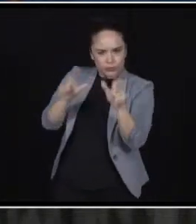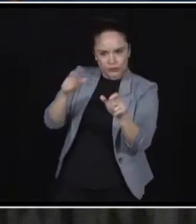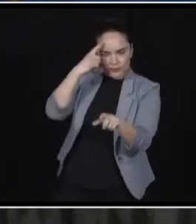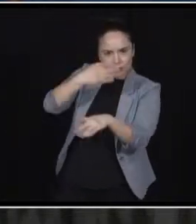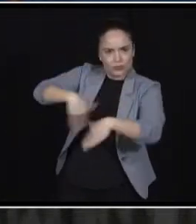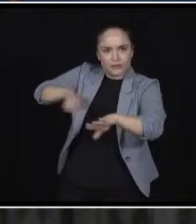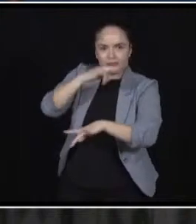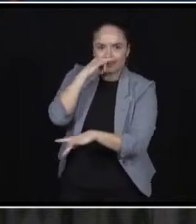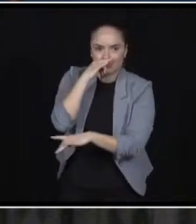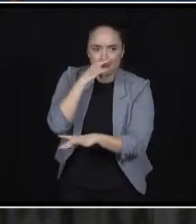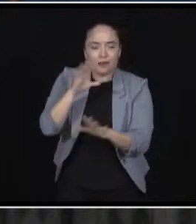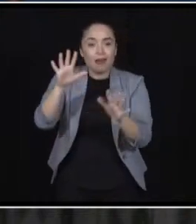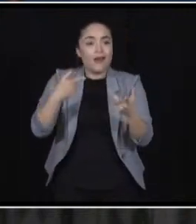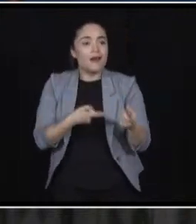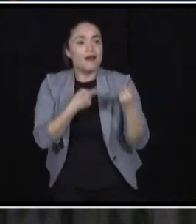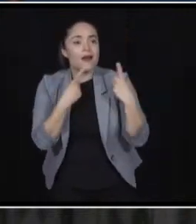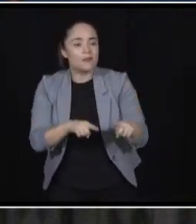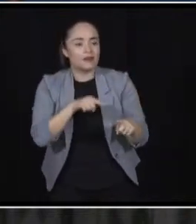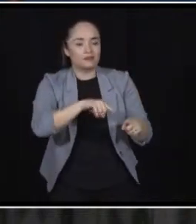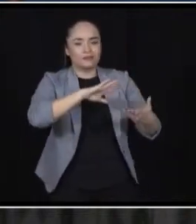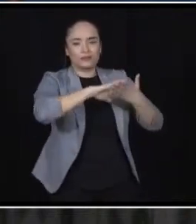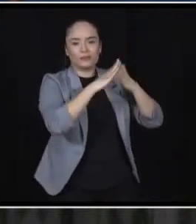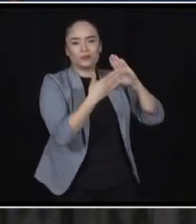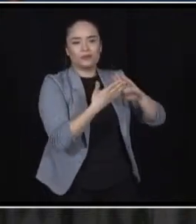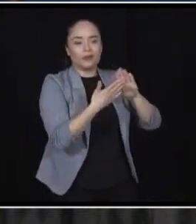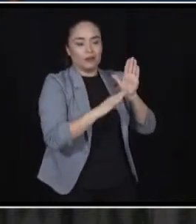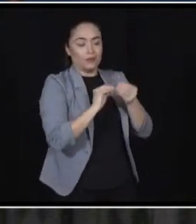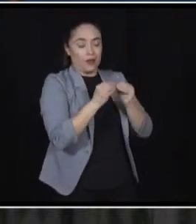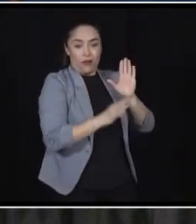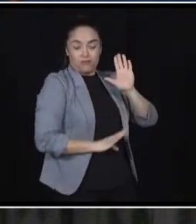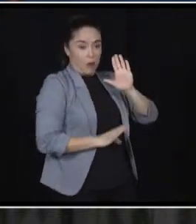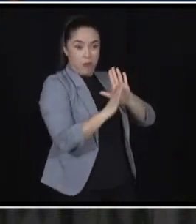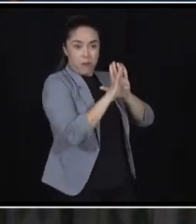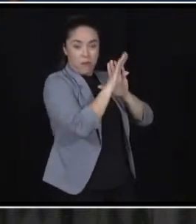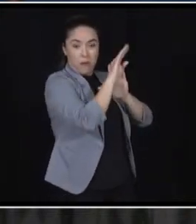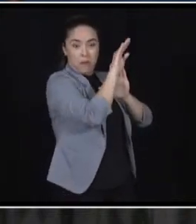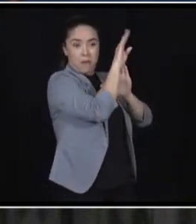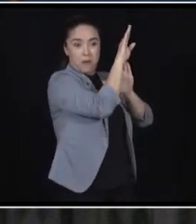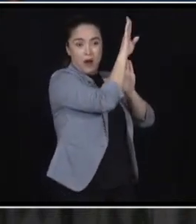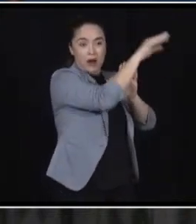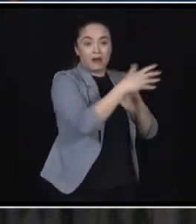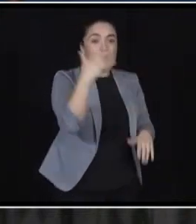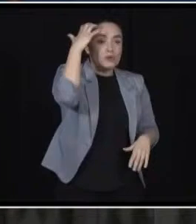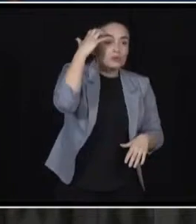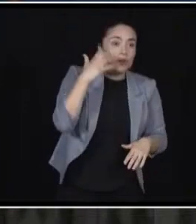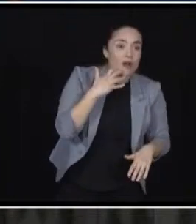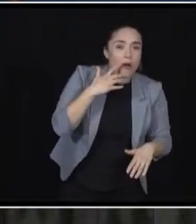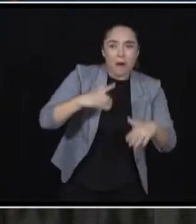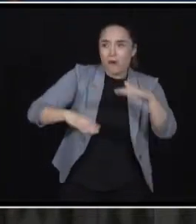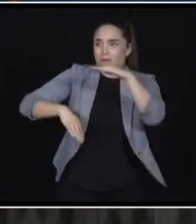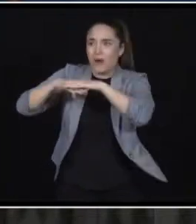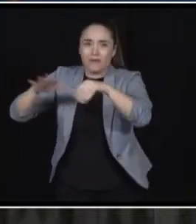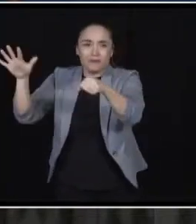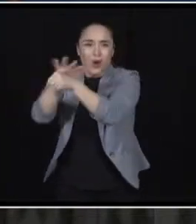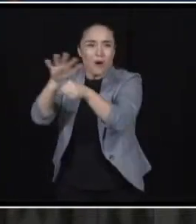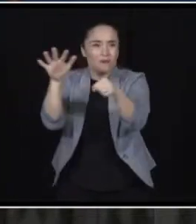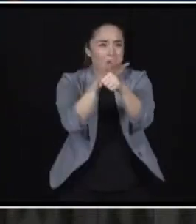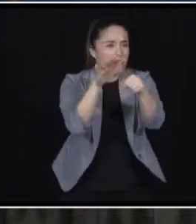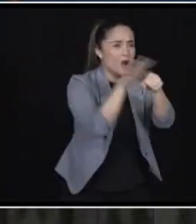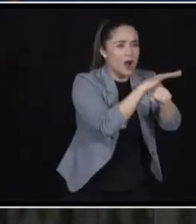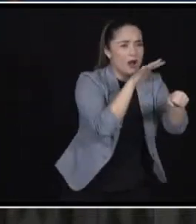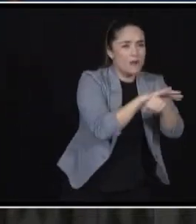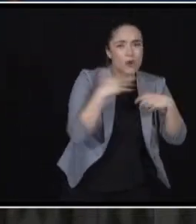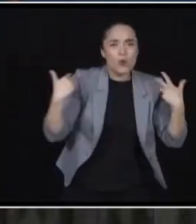by rising numbers of COVID-19 cases, increasing hospitalization, and the pressure our healthcare system is experiencing as a